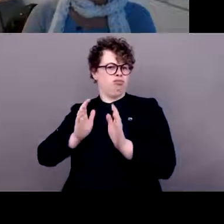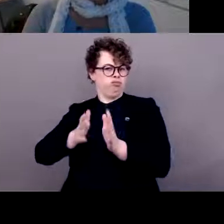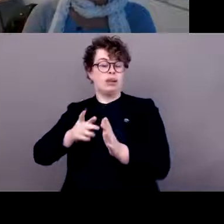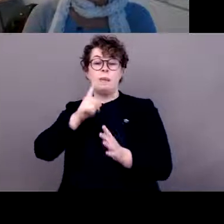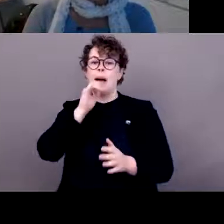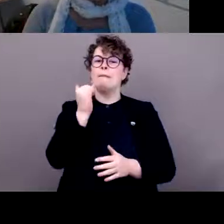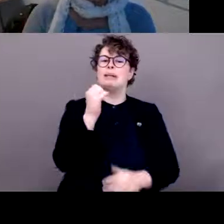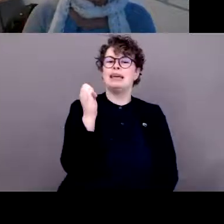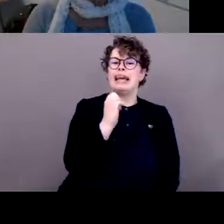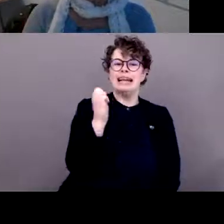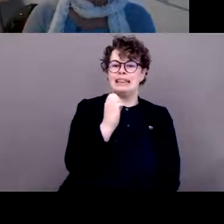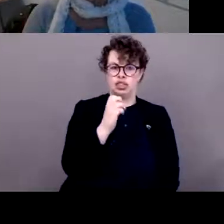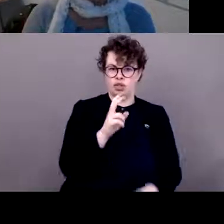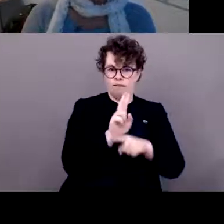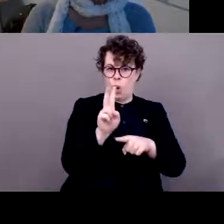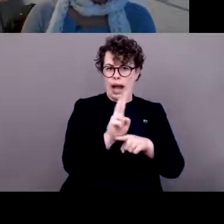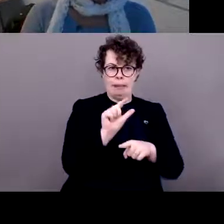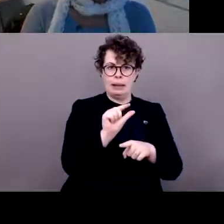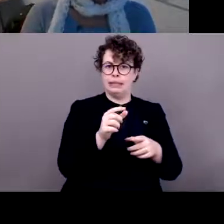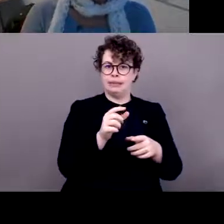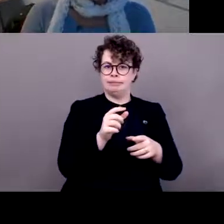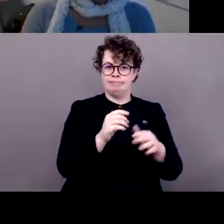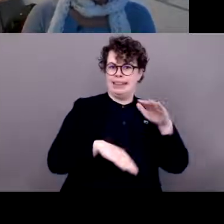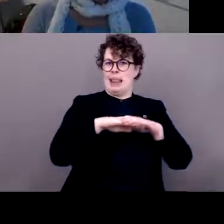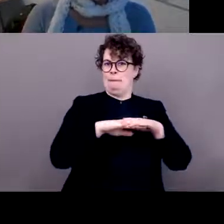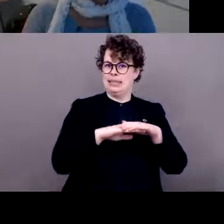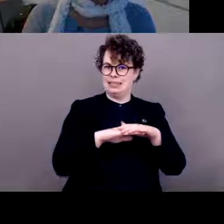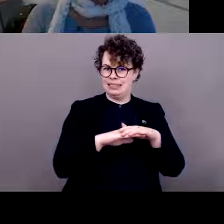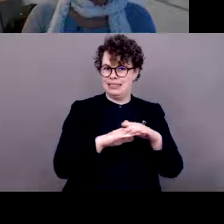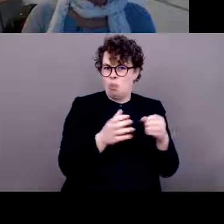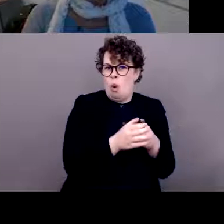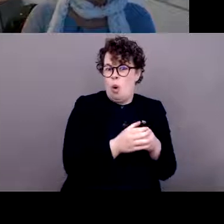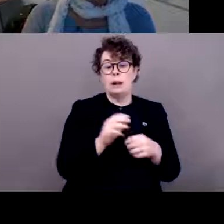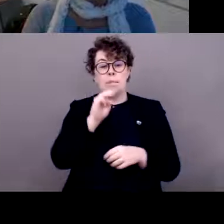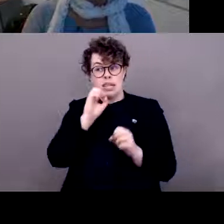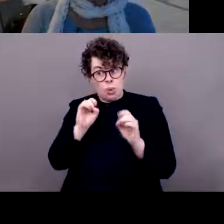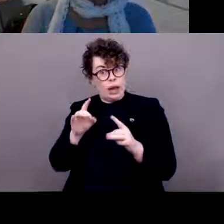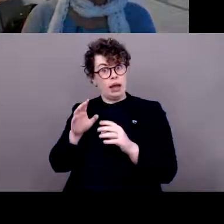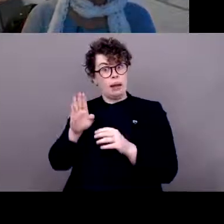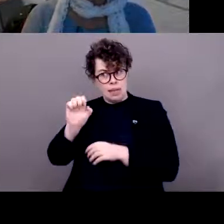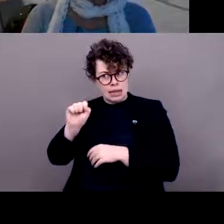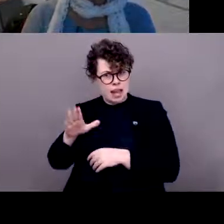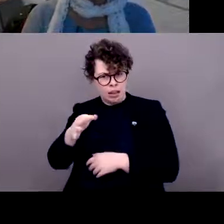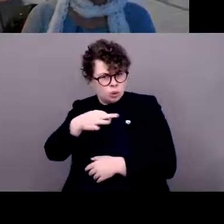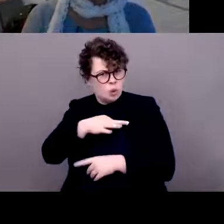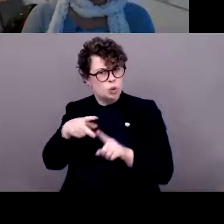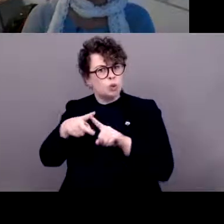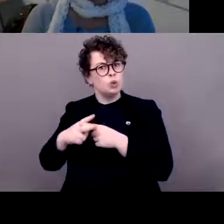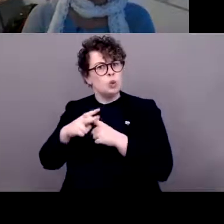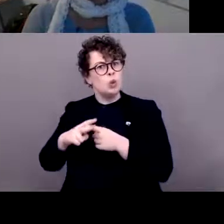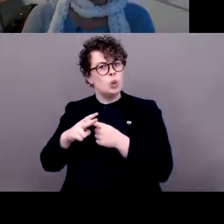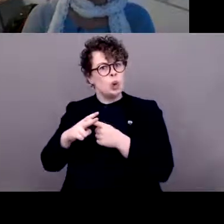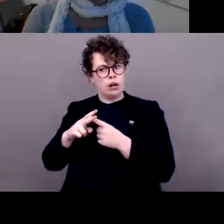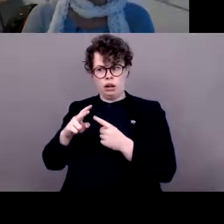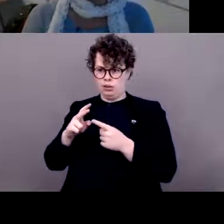limited, perhaps their vocabulary is quite limited. Well, BSL could be a very powerful tool to develop children's